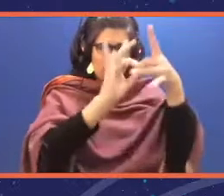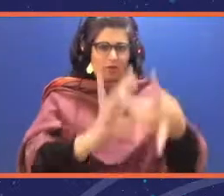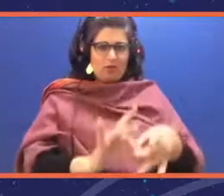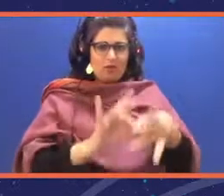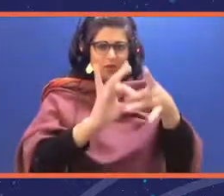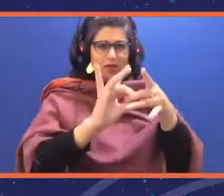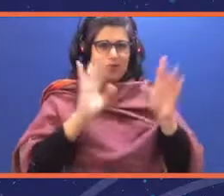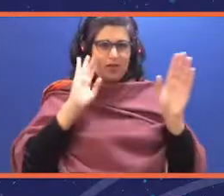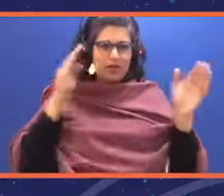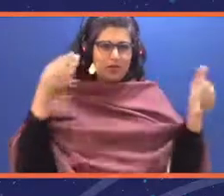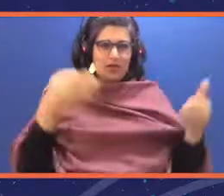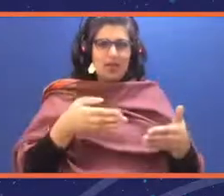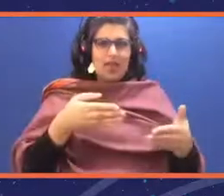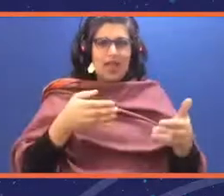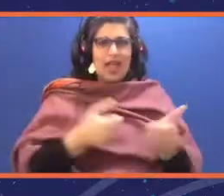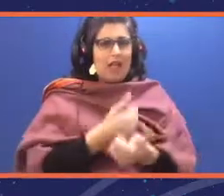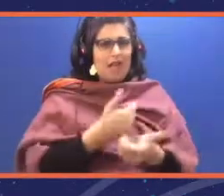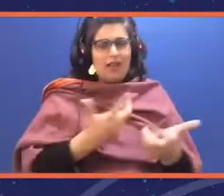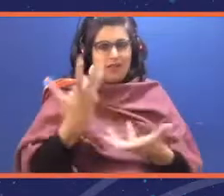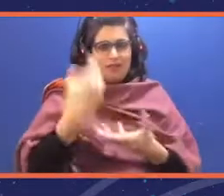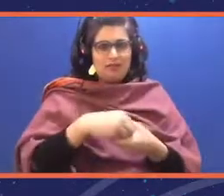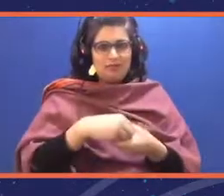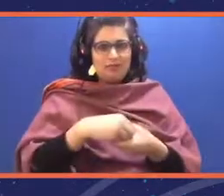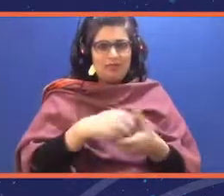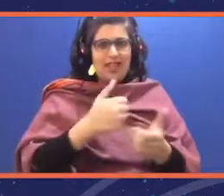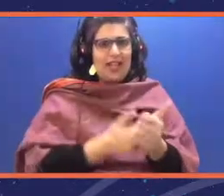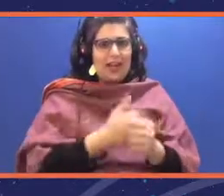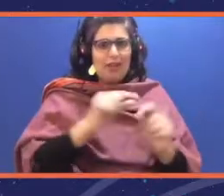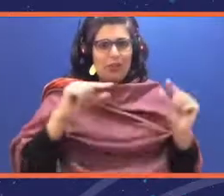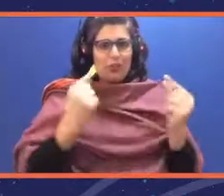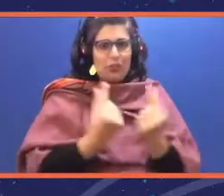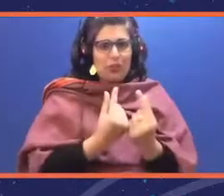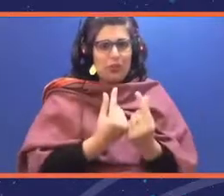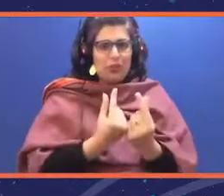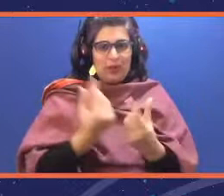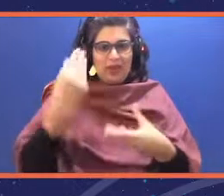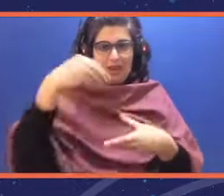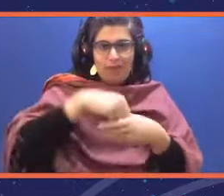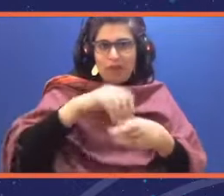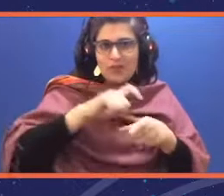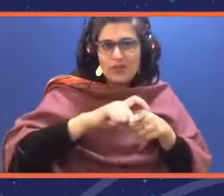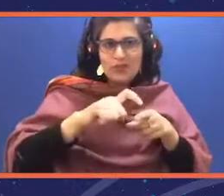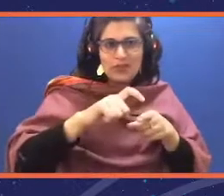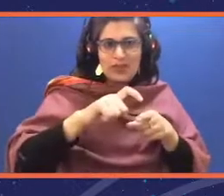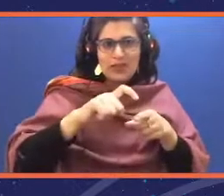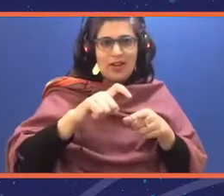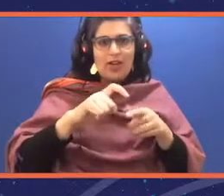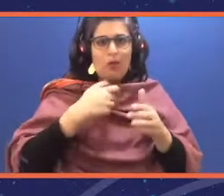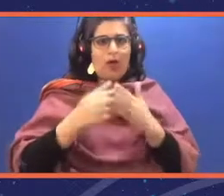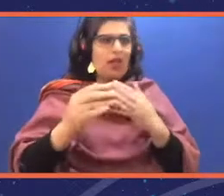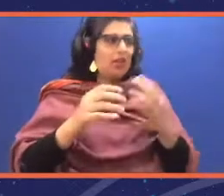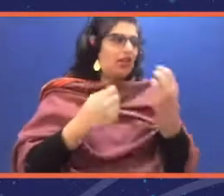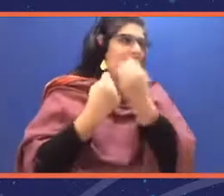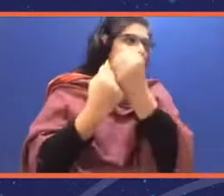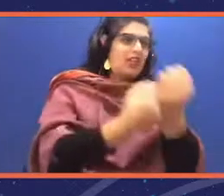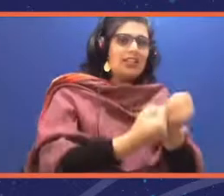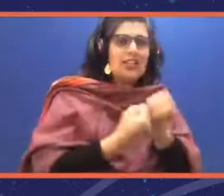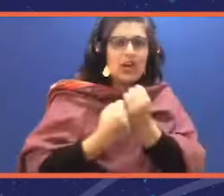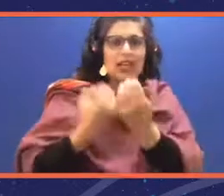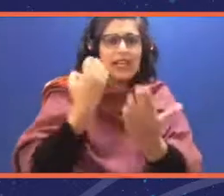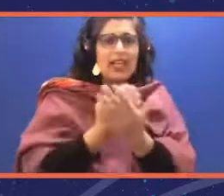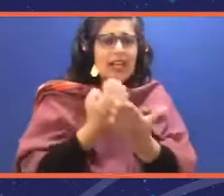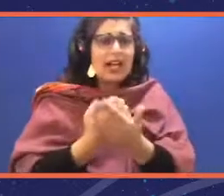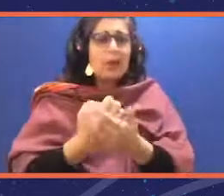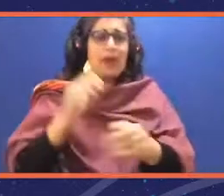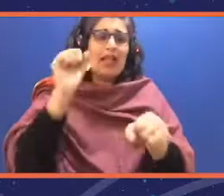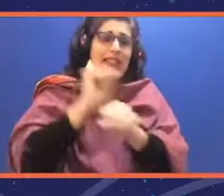all of the things that, you know, every group that's on this call works at, whether it's solidarity economy or labor rights, or